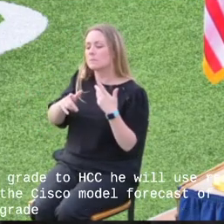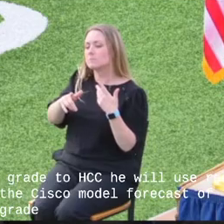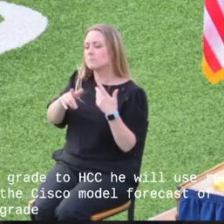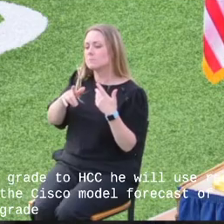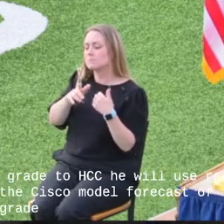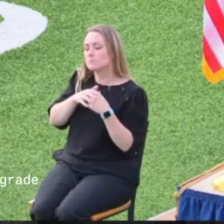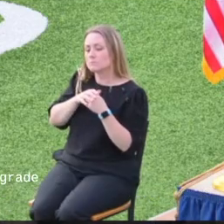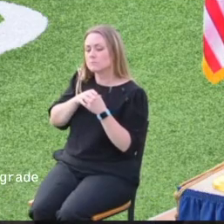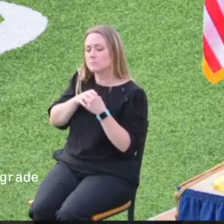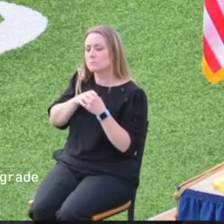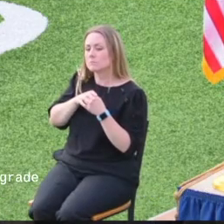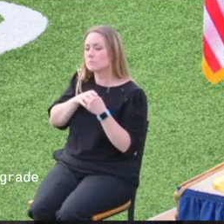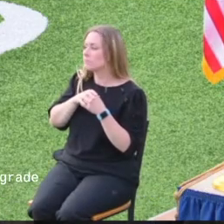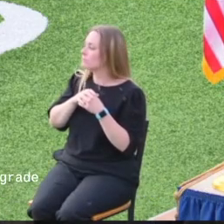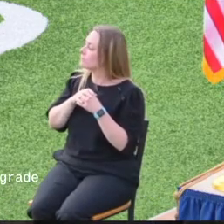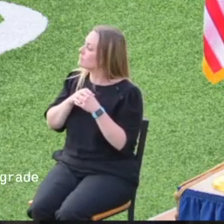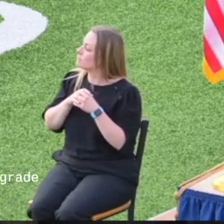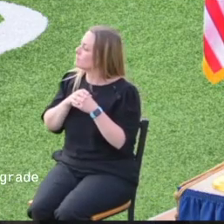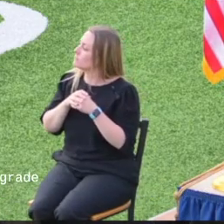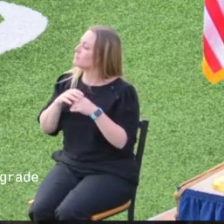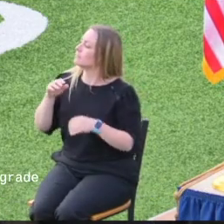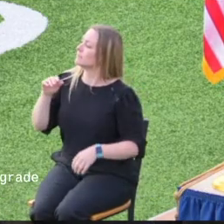Hassan.